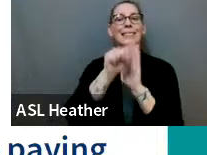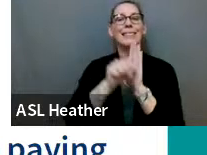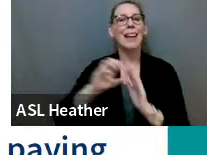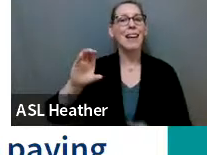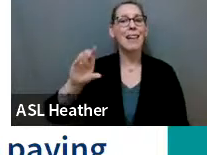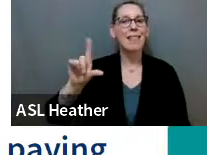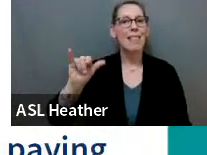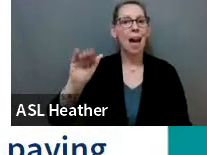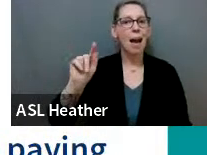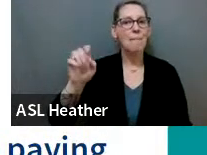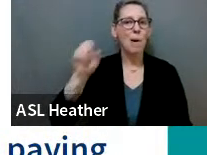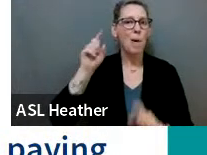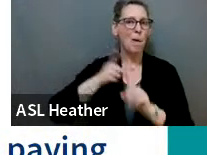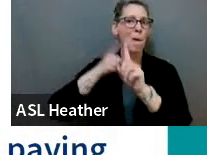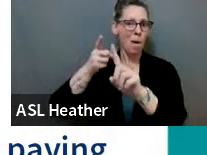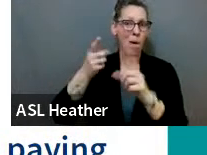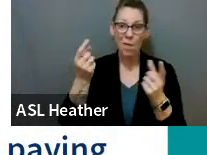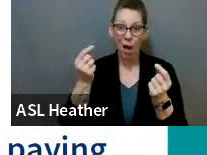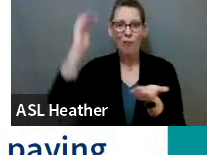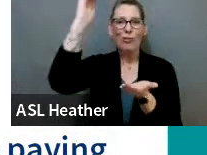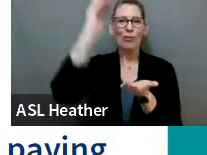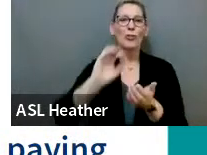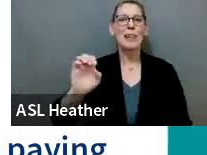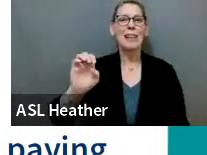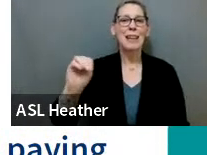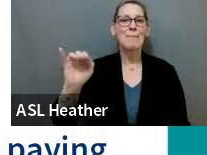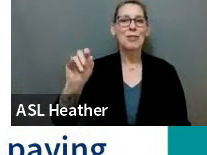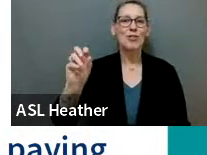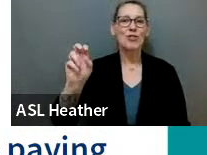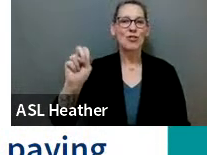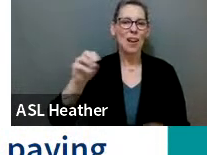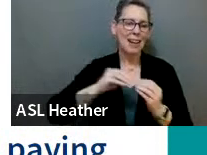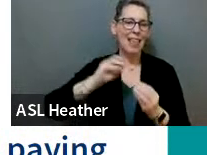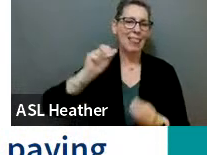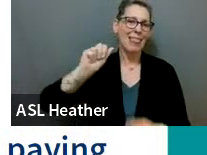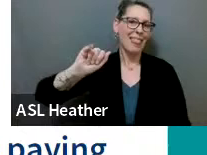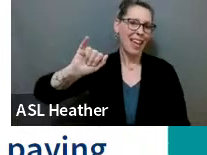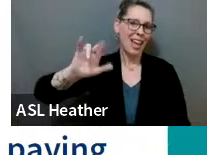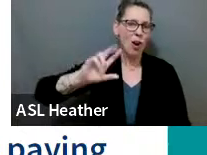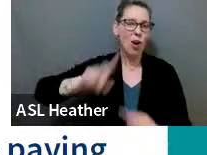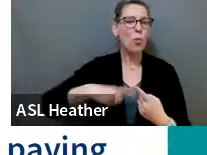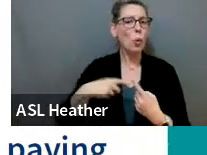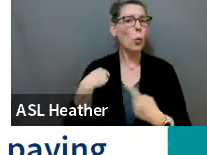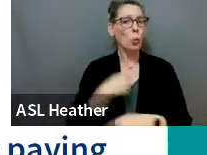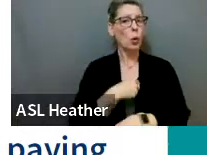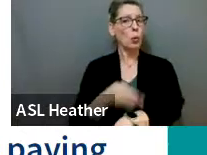reducing some of the emissions into the air when we improve reliability.